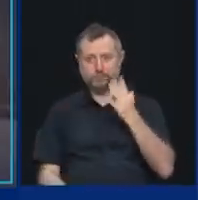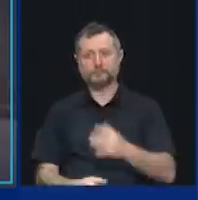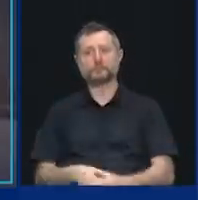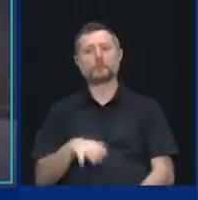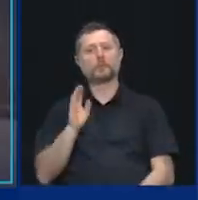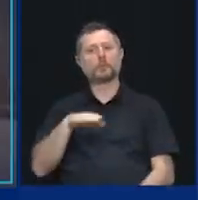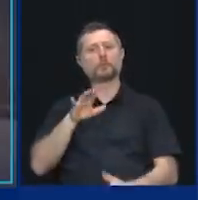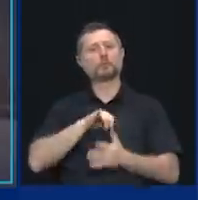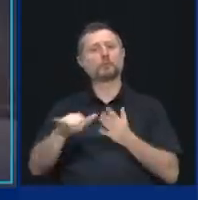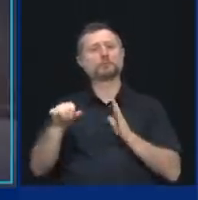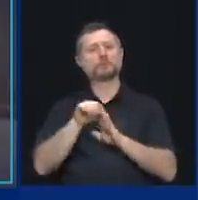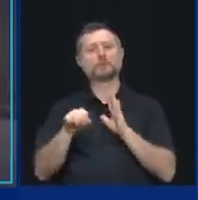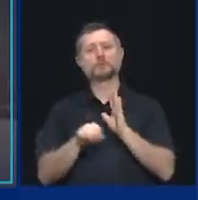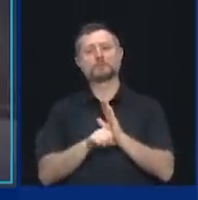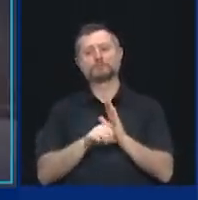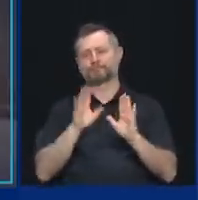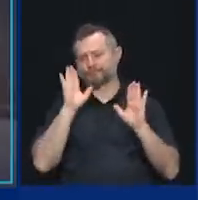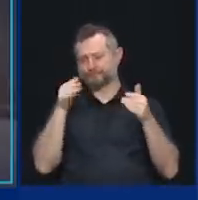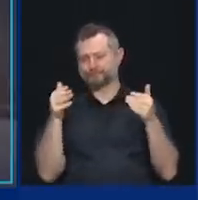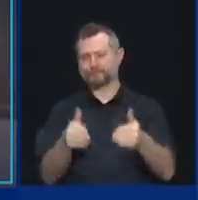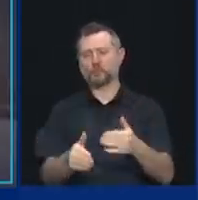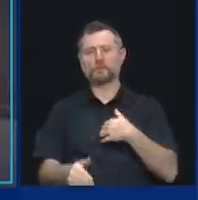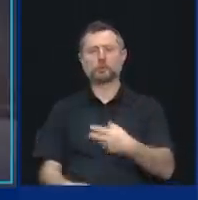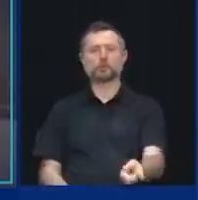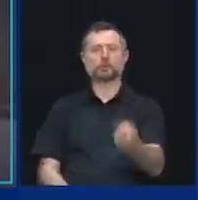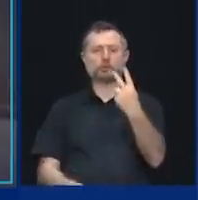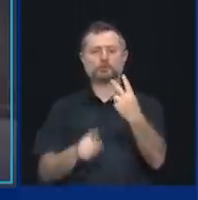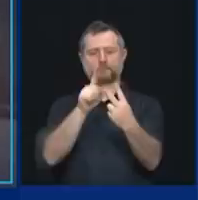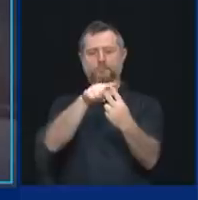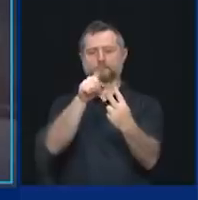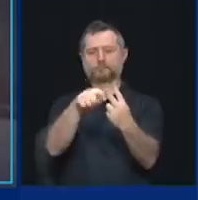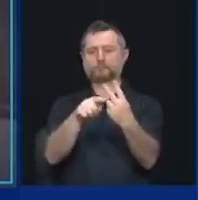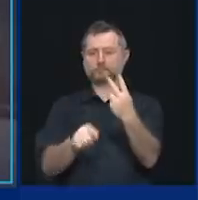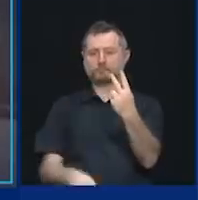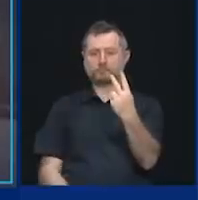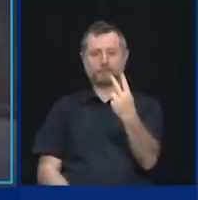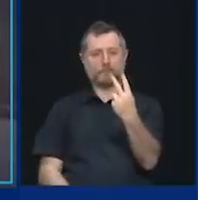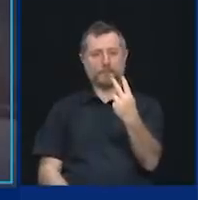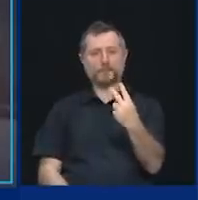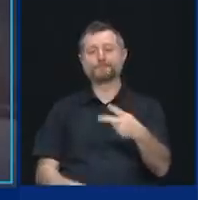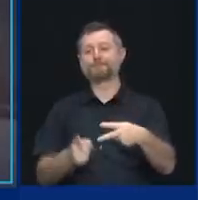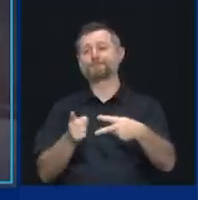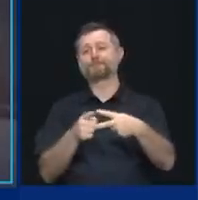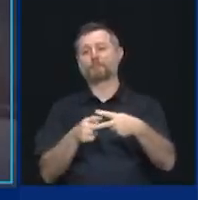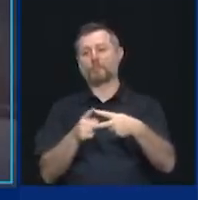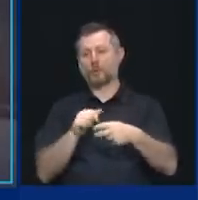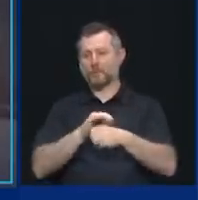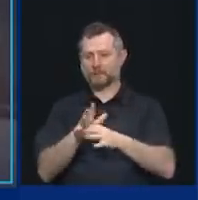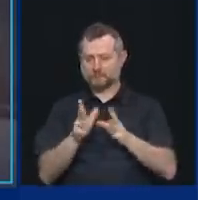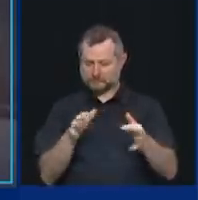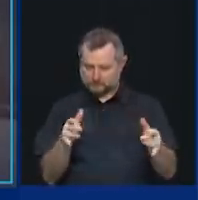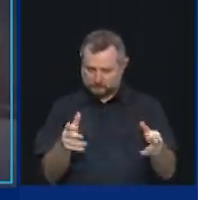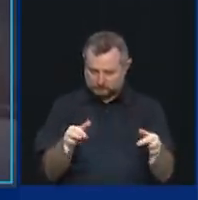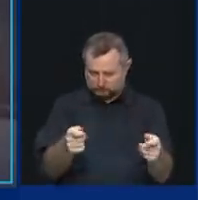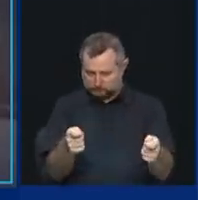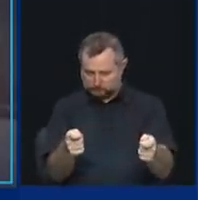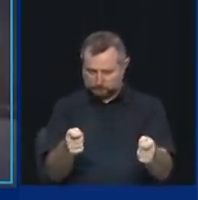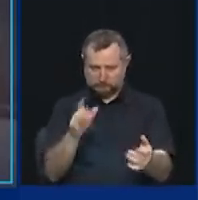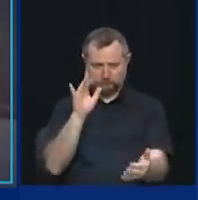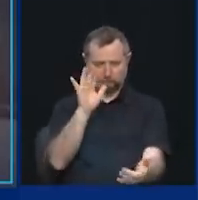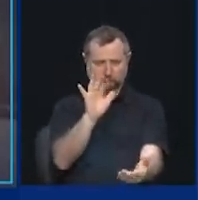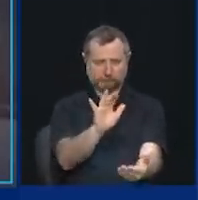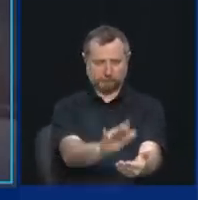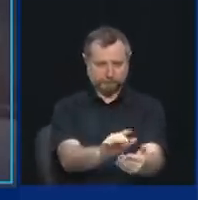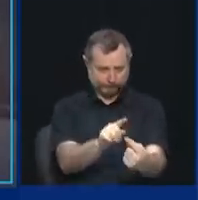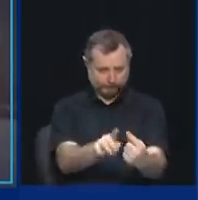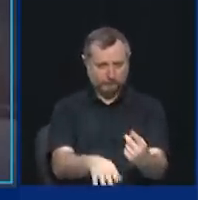on two goals as a primary focus. First, managing COVID and the vaccination process,